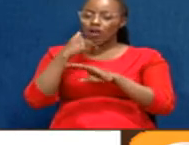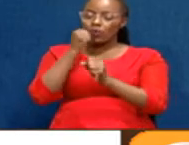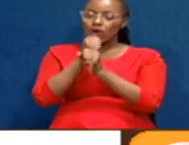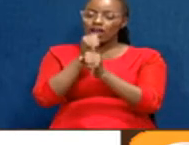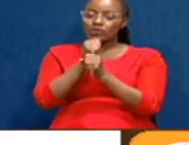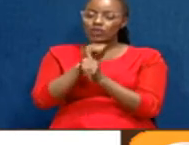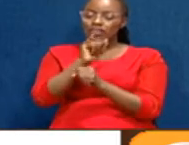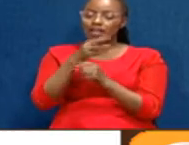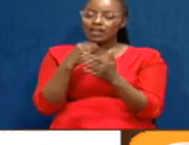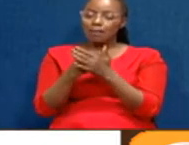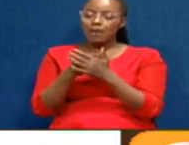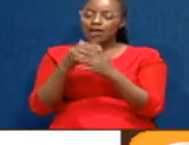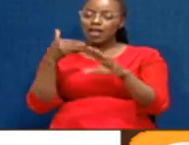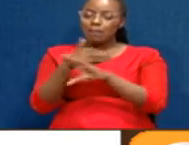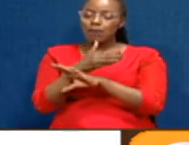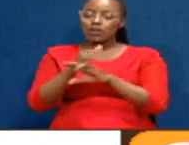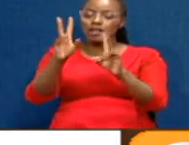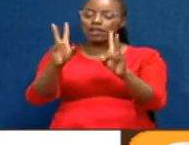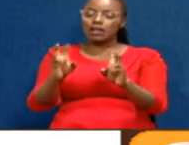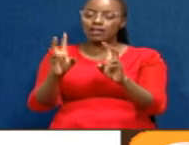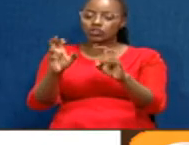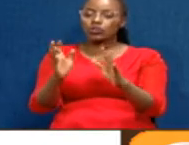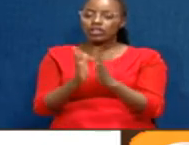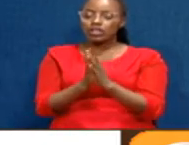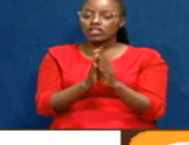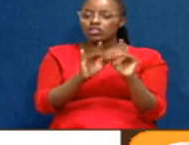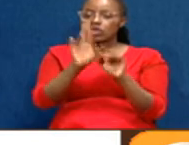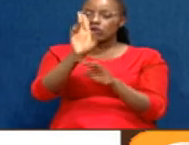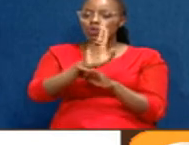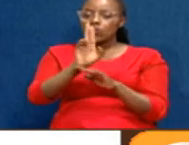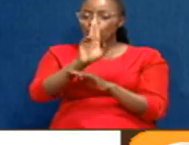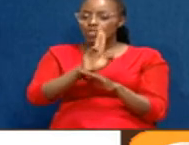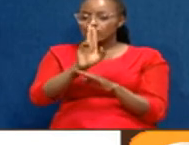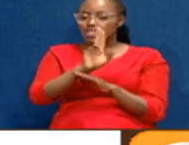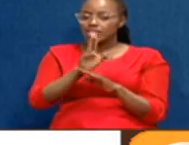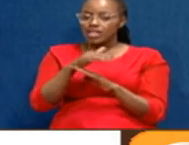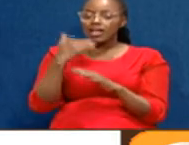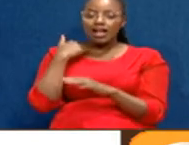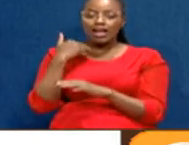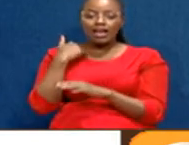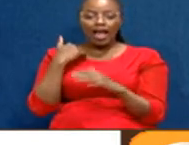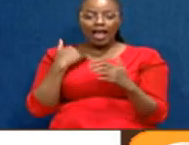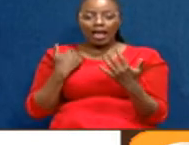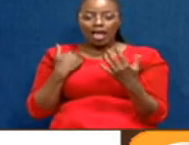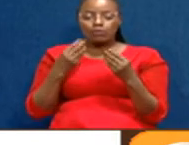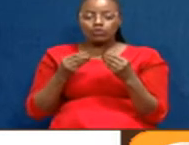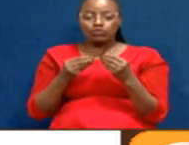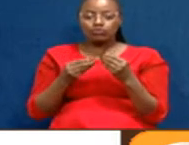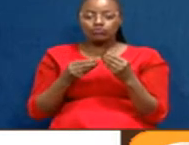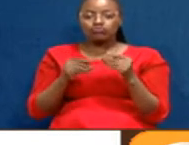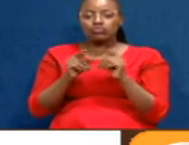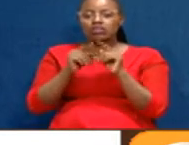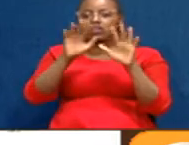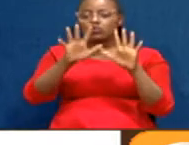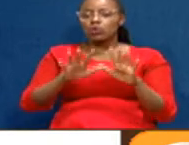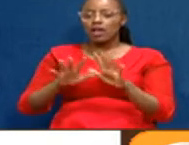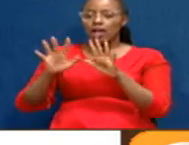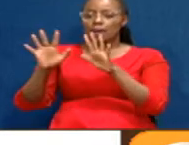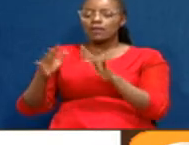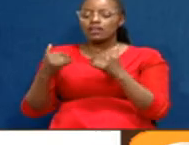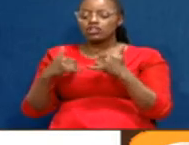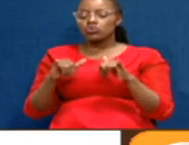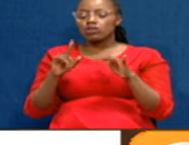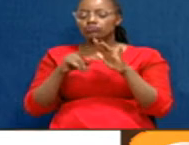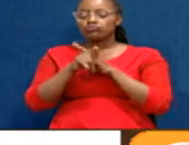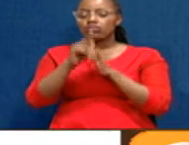doing these money laundering issues and using proceeds of crime to sort of campaign and find their